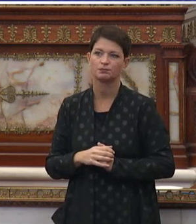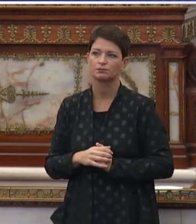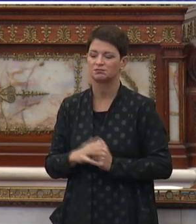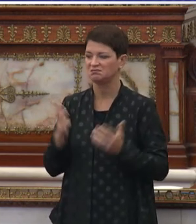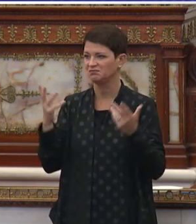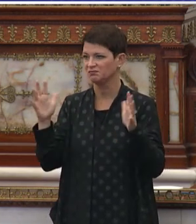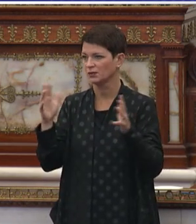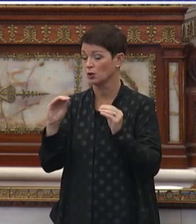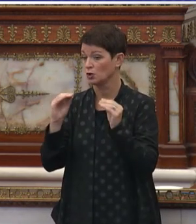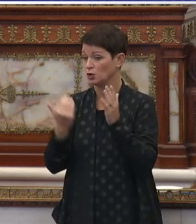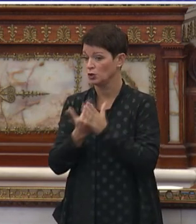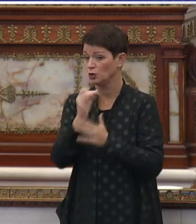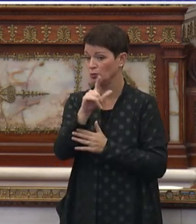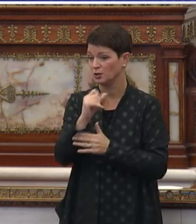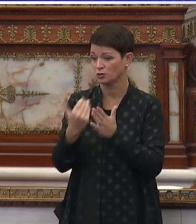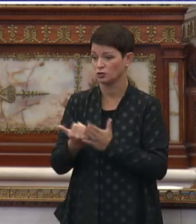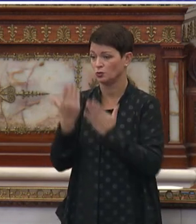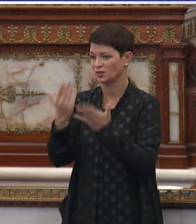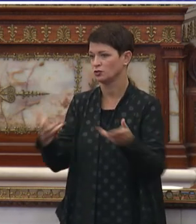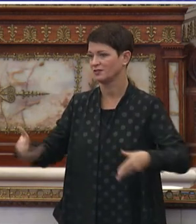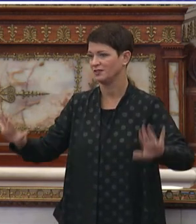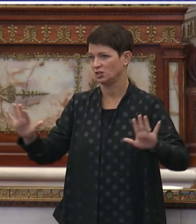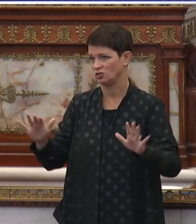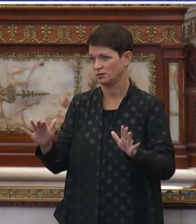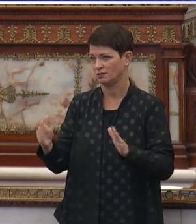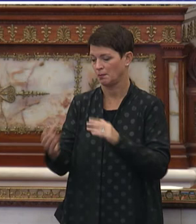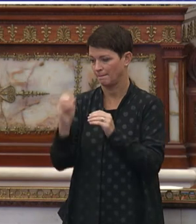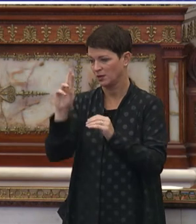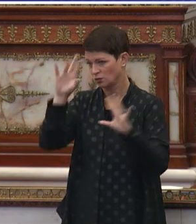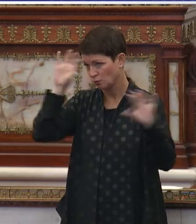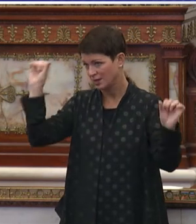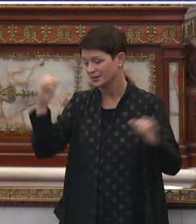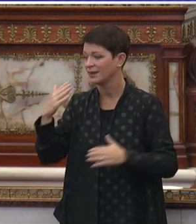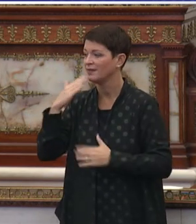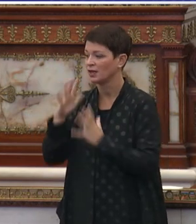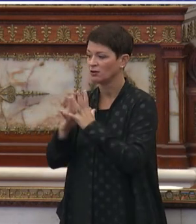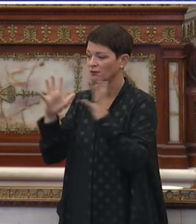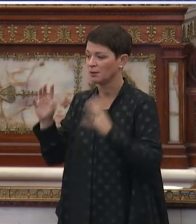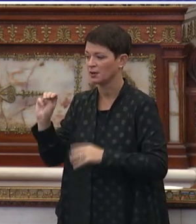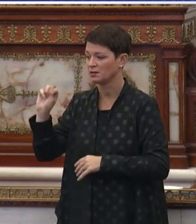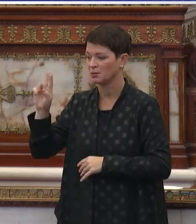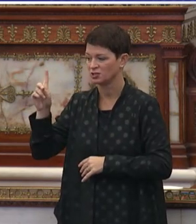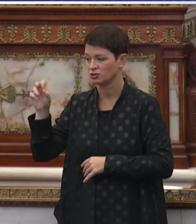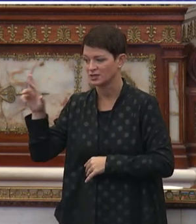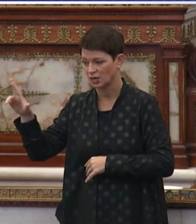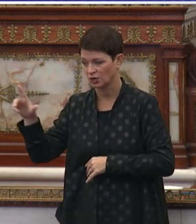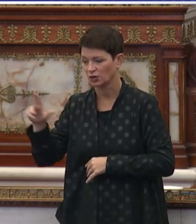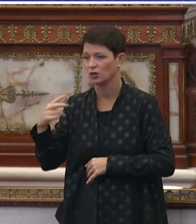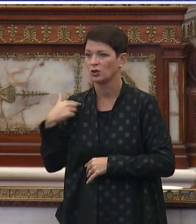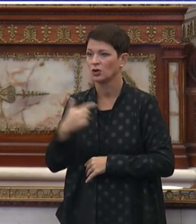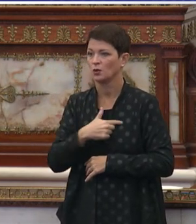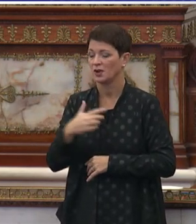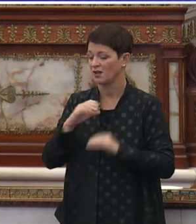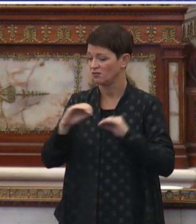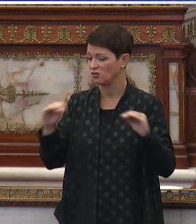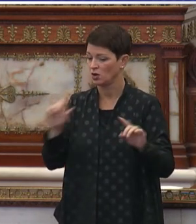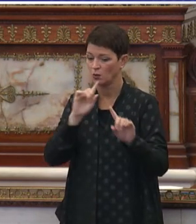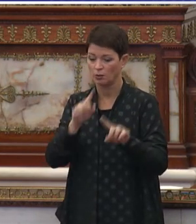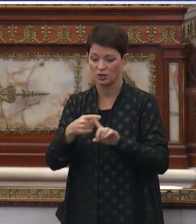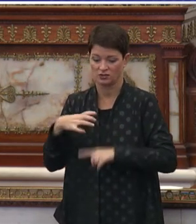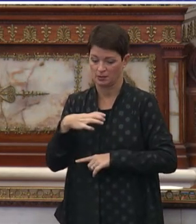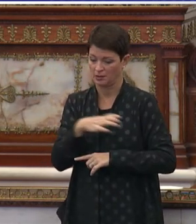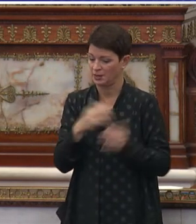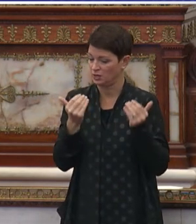There are no other bills or resolutions being offered today by the members, Mr. President. Thank you very much, Mr. Decker. We have no reports from